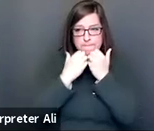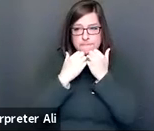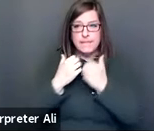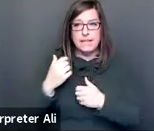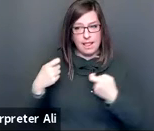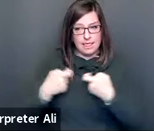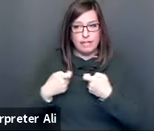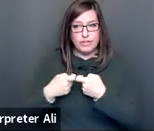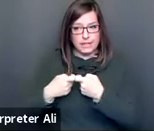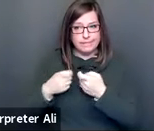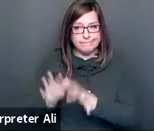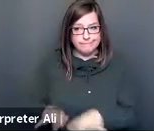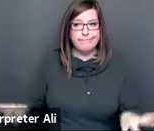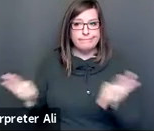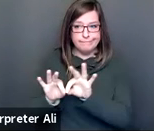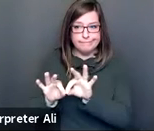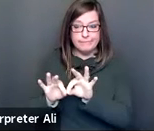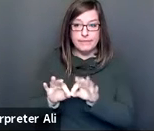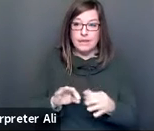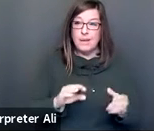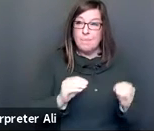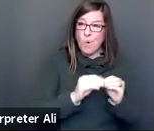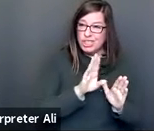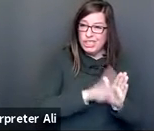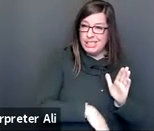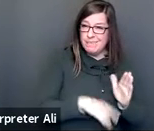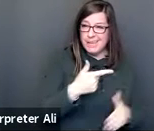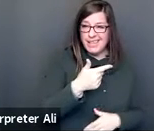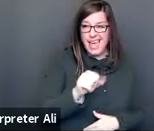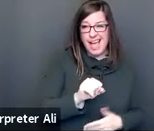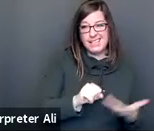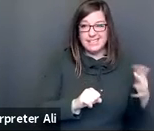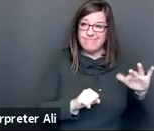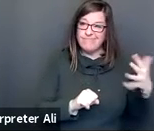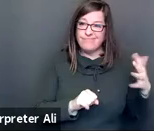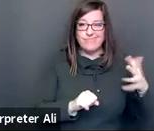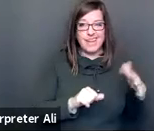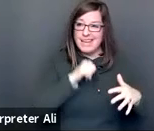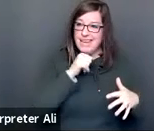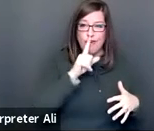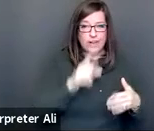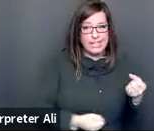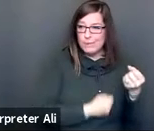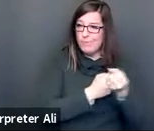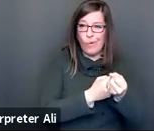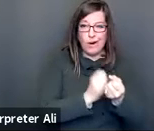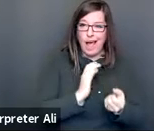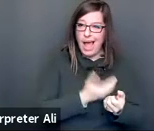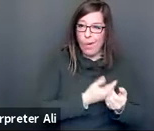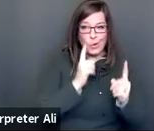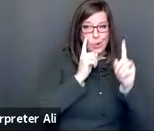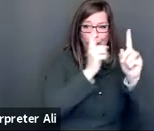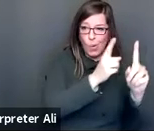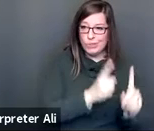beneficial, while having cheaper gas, if not paired with a program to reduce gas, would have the